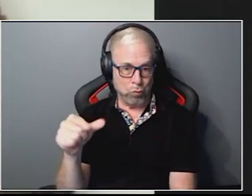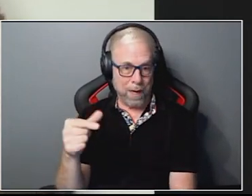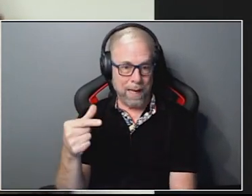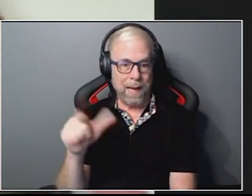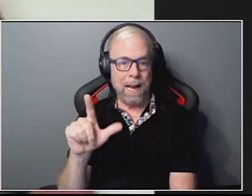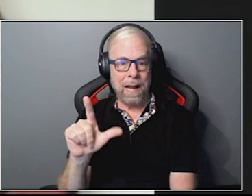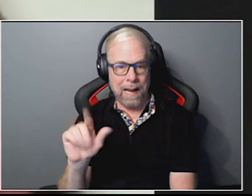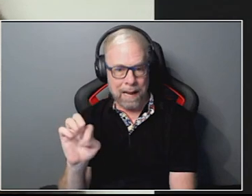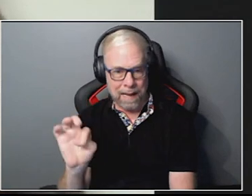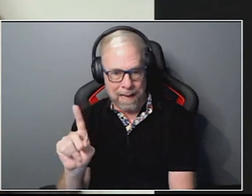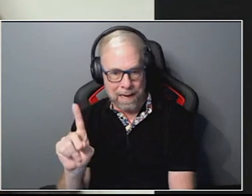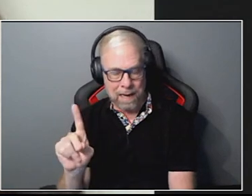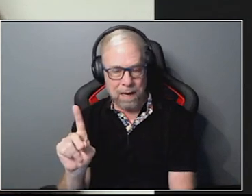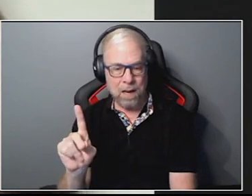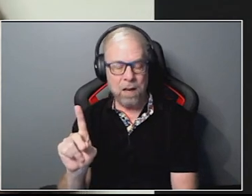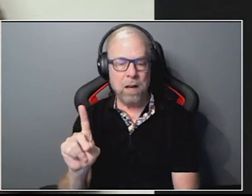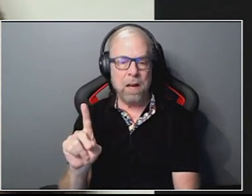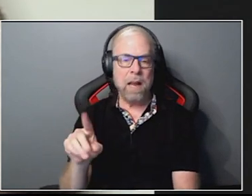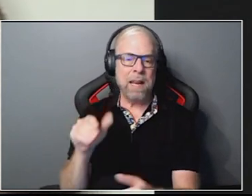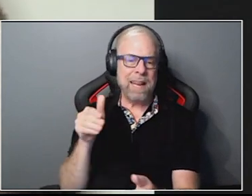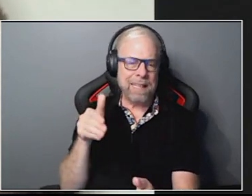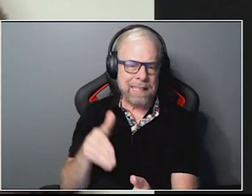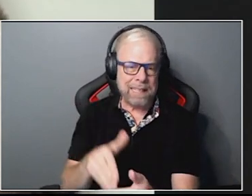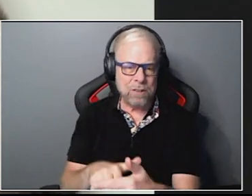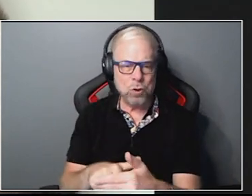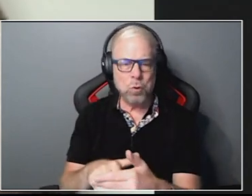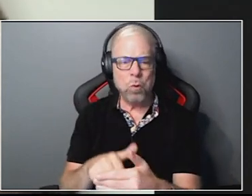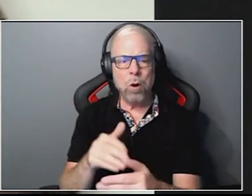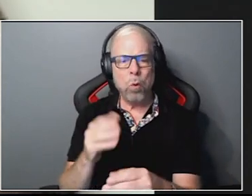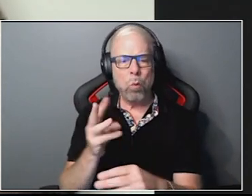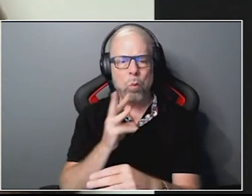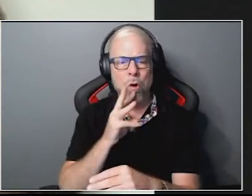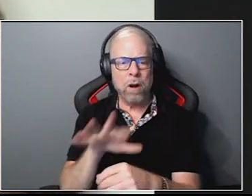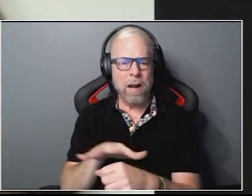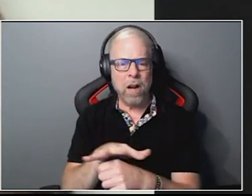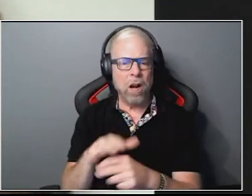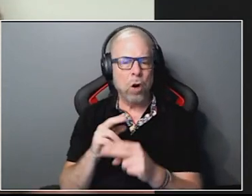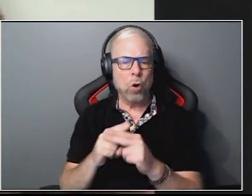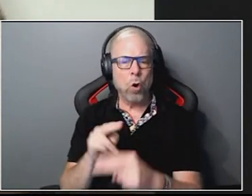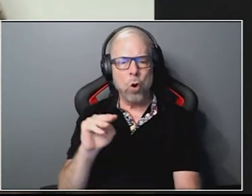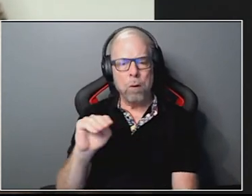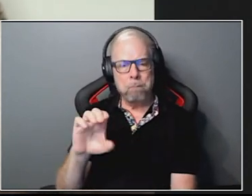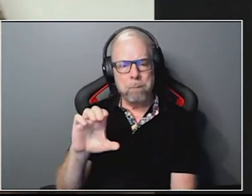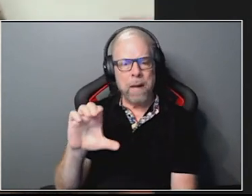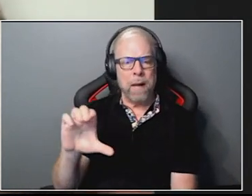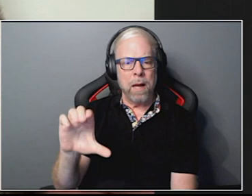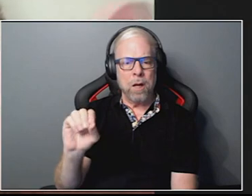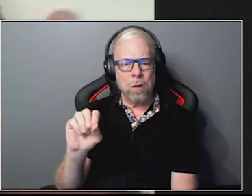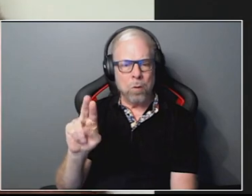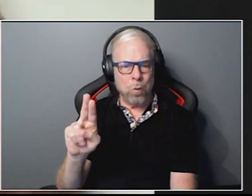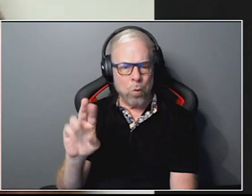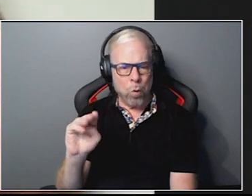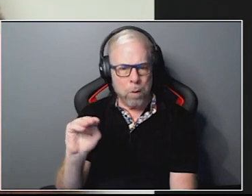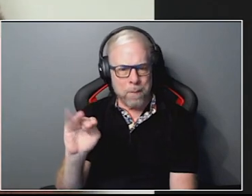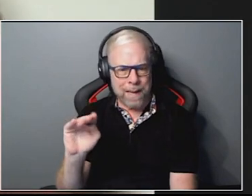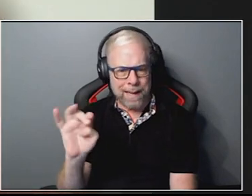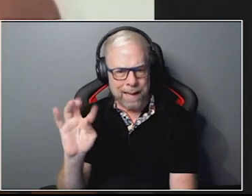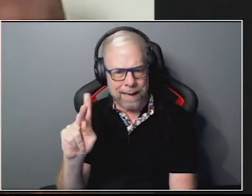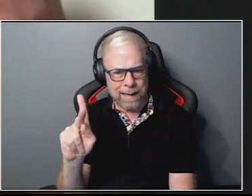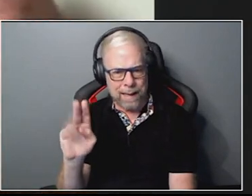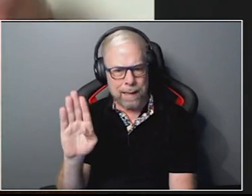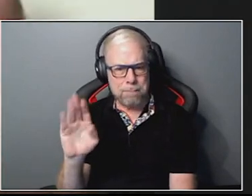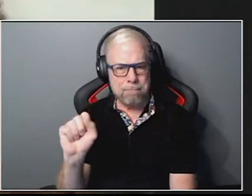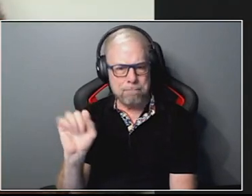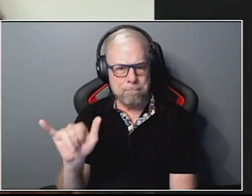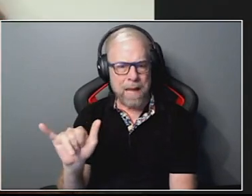We're heading into McCormick Bay. Oh, let me tell you, when we were coming into McCormick Bay,